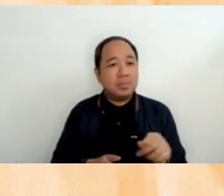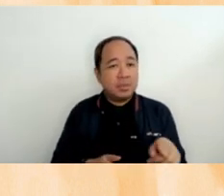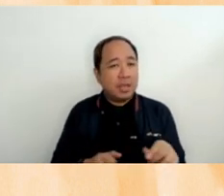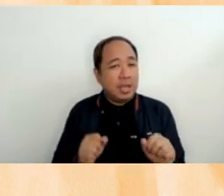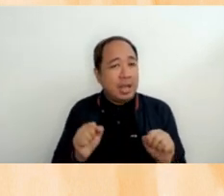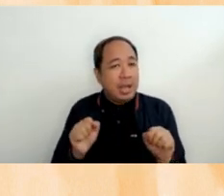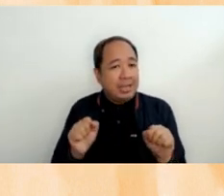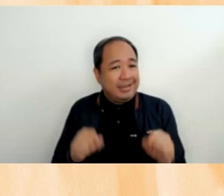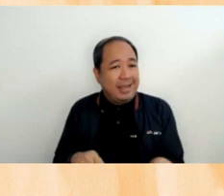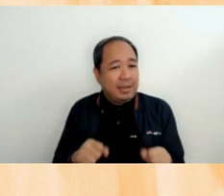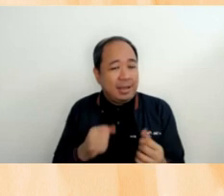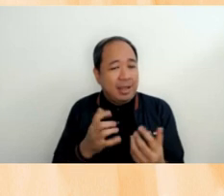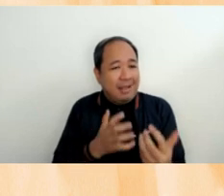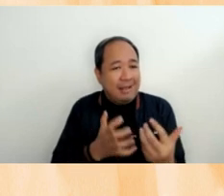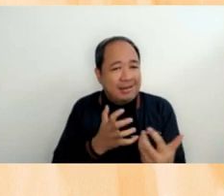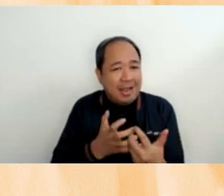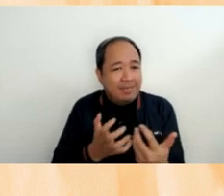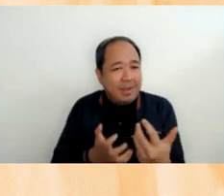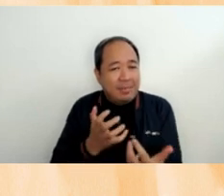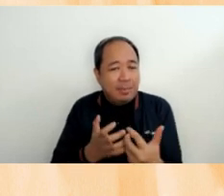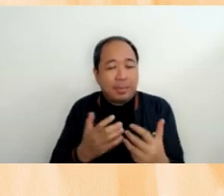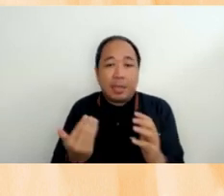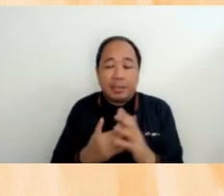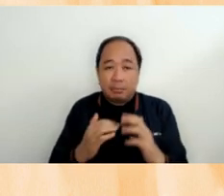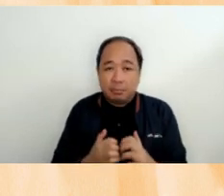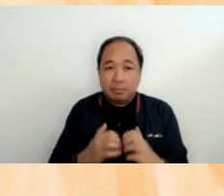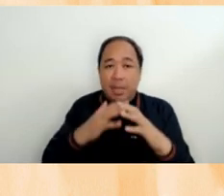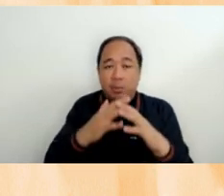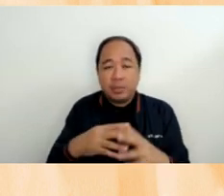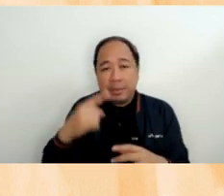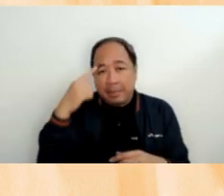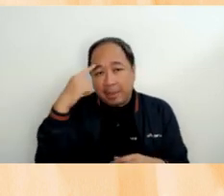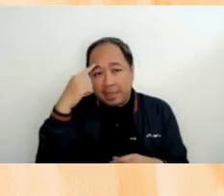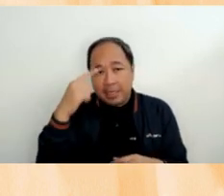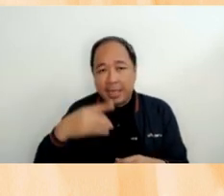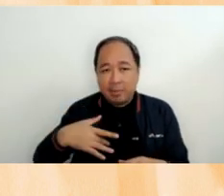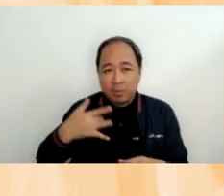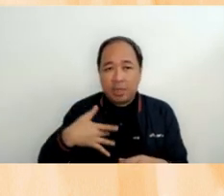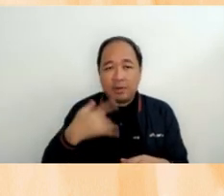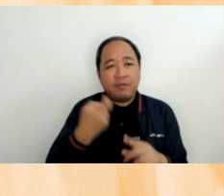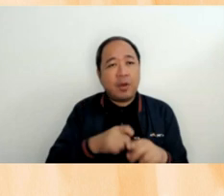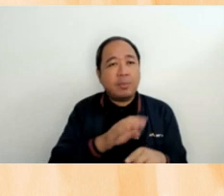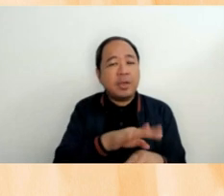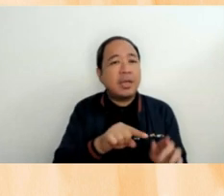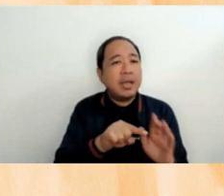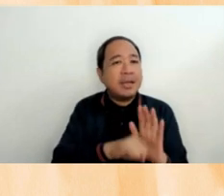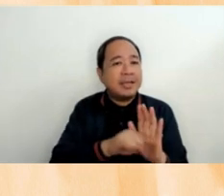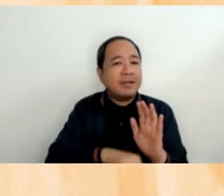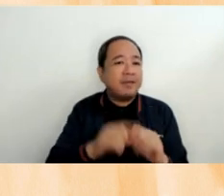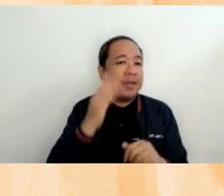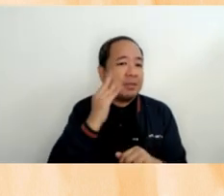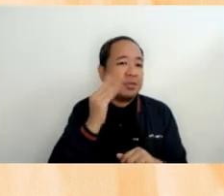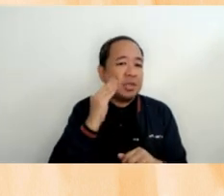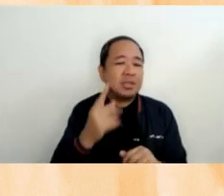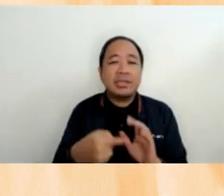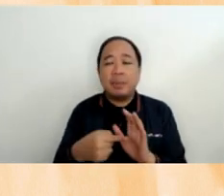adapt and bounce back mentally or emotionally from negative experiences such as